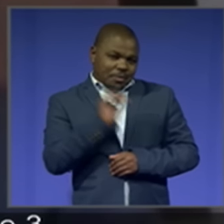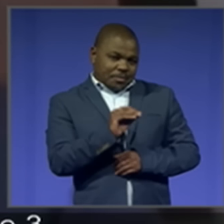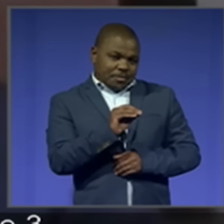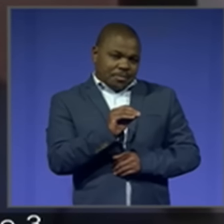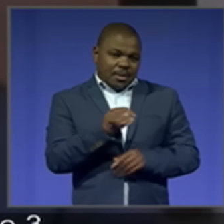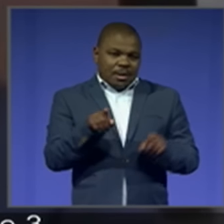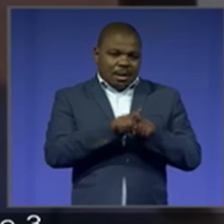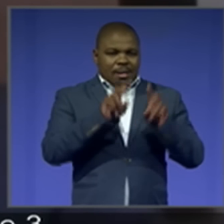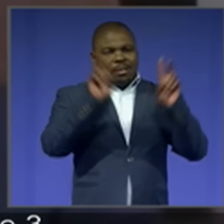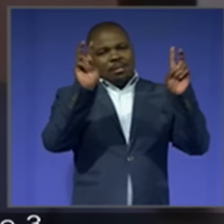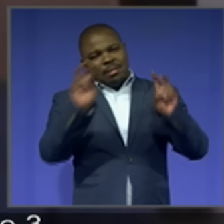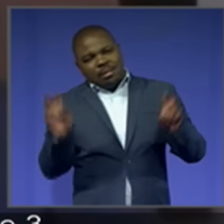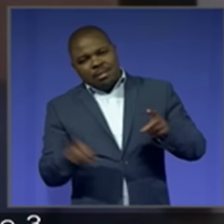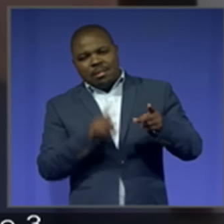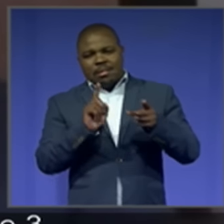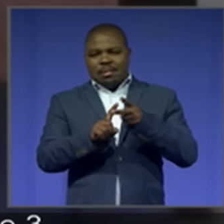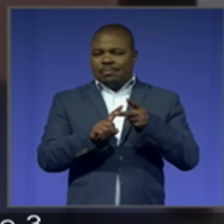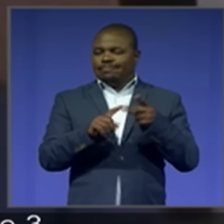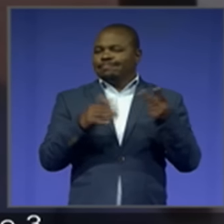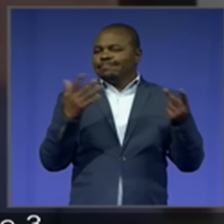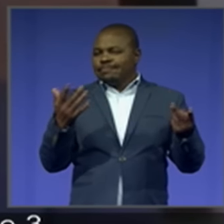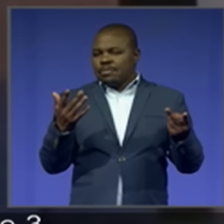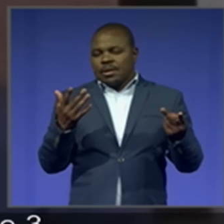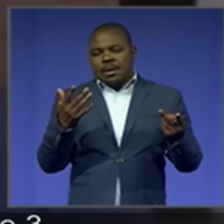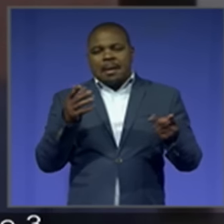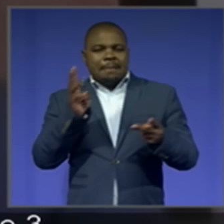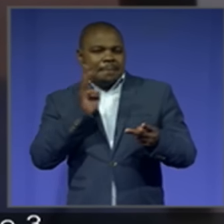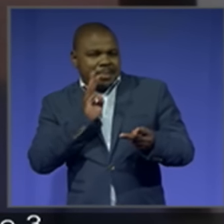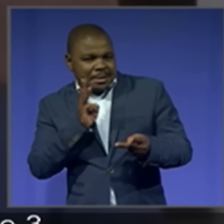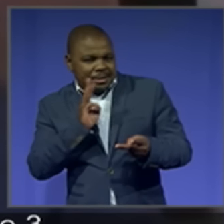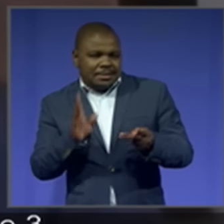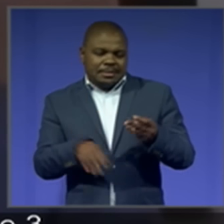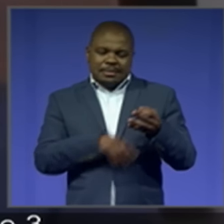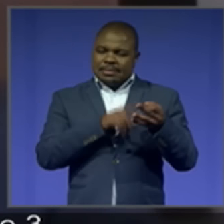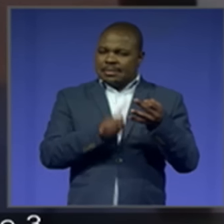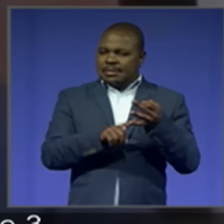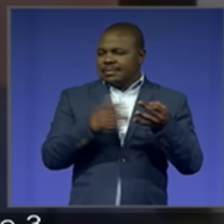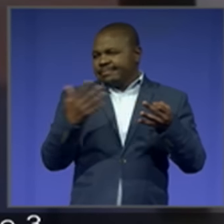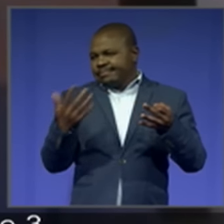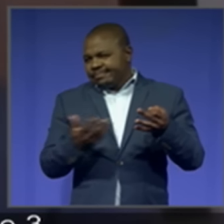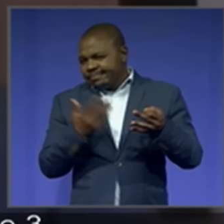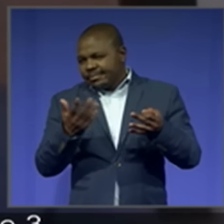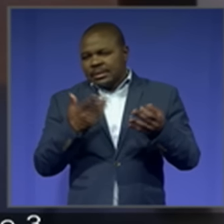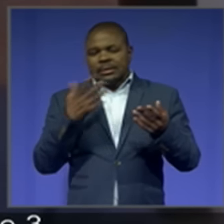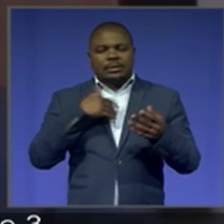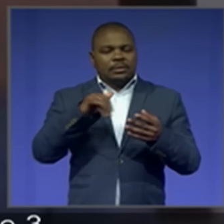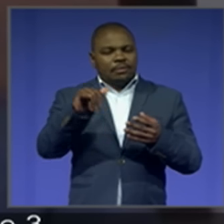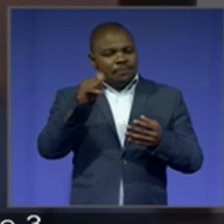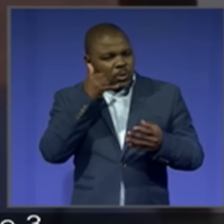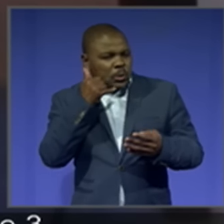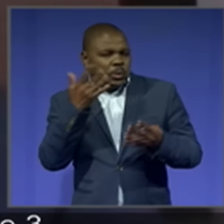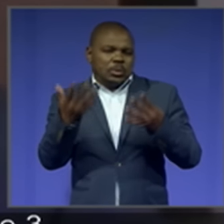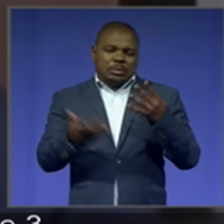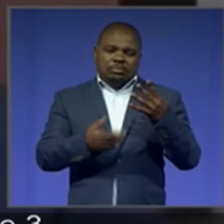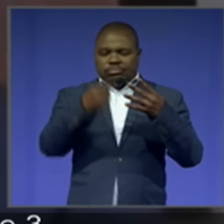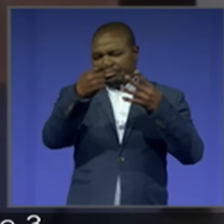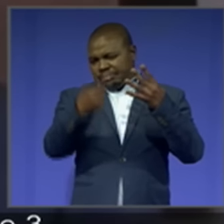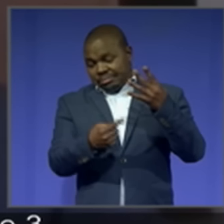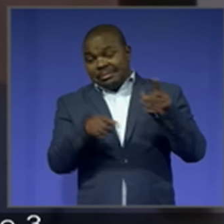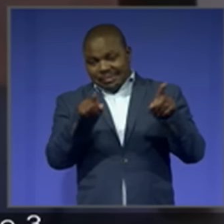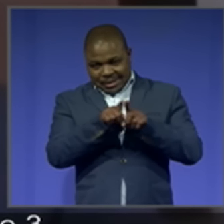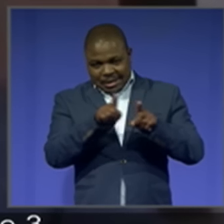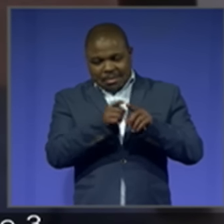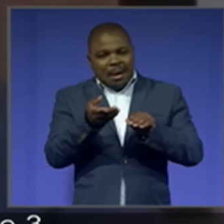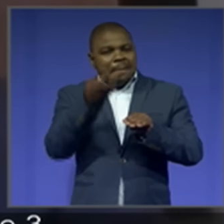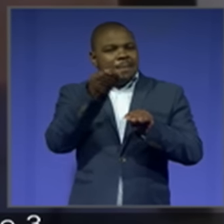ditjeho tsa motlakase, electricity, ditjeho tsa metsi, ditjeho tsa telecommunications, le tsona o fumana hore